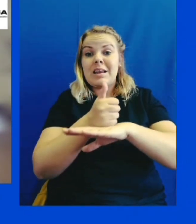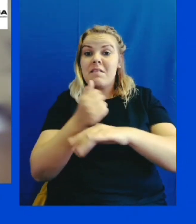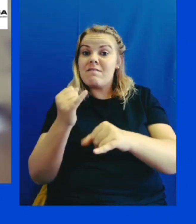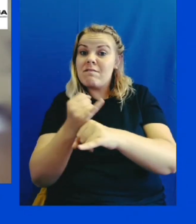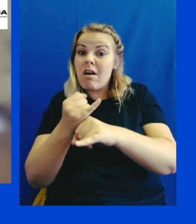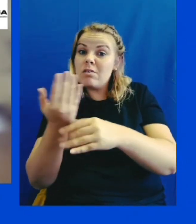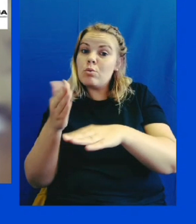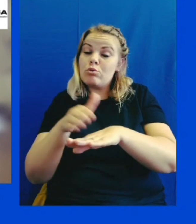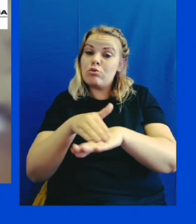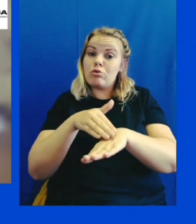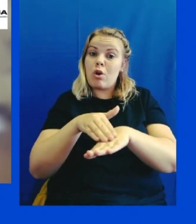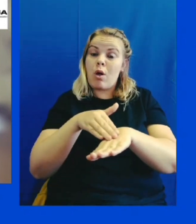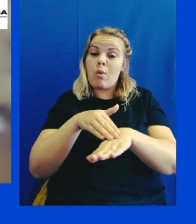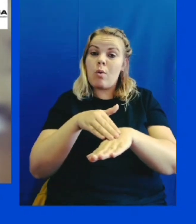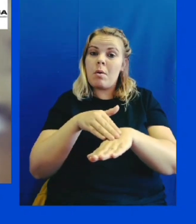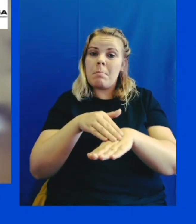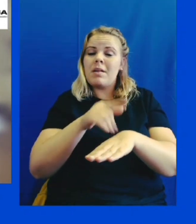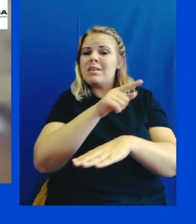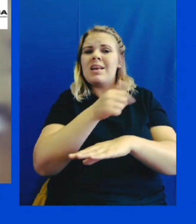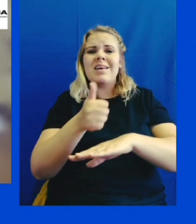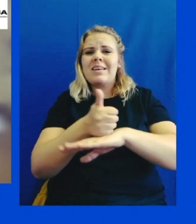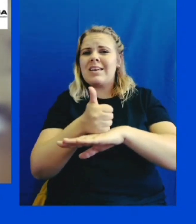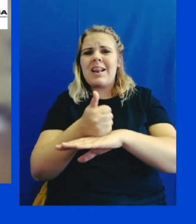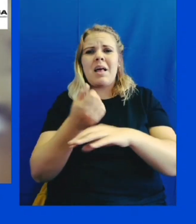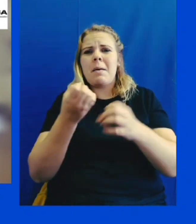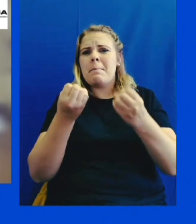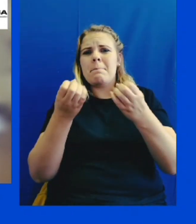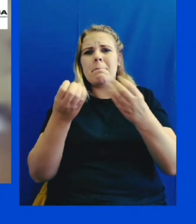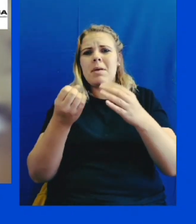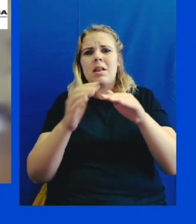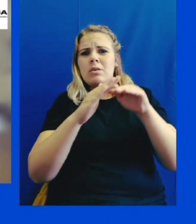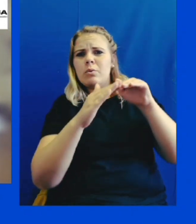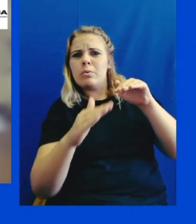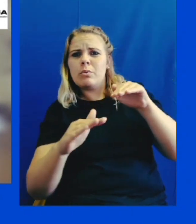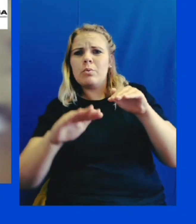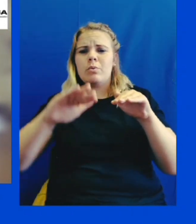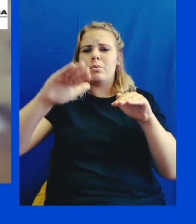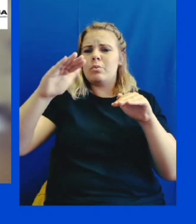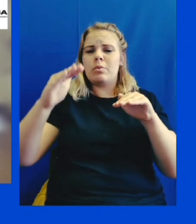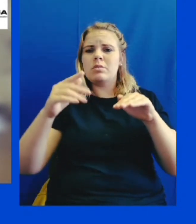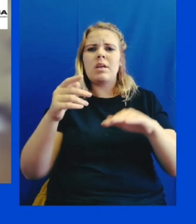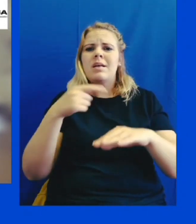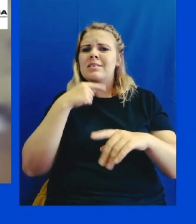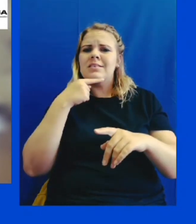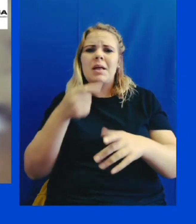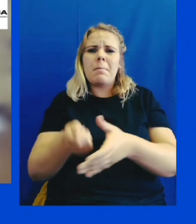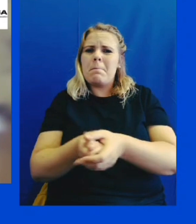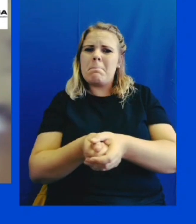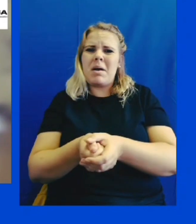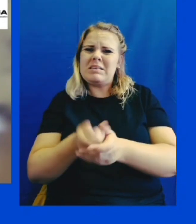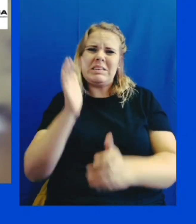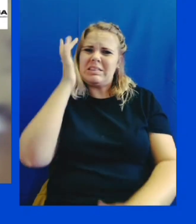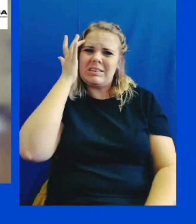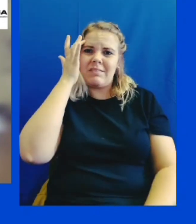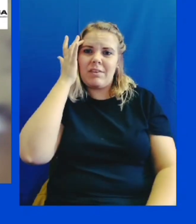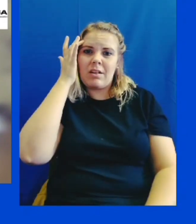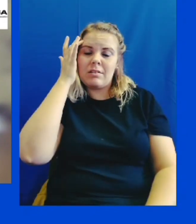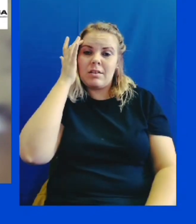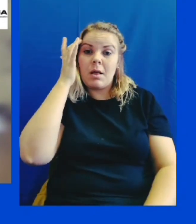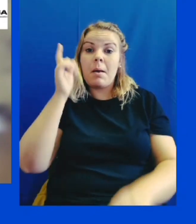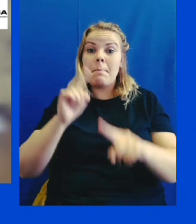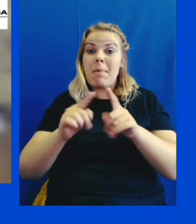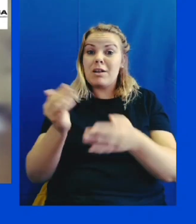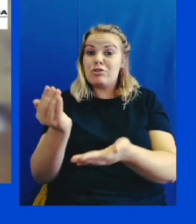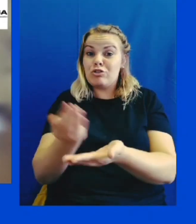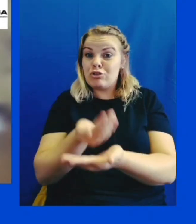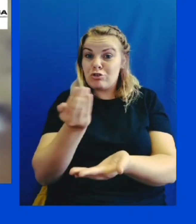The greens don't have a lot of slope on them, so some people say that putting's not too difficult, but definitely in terms of chipping, it can be